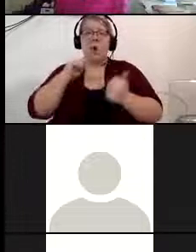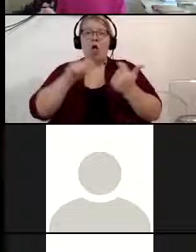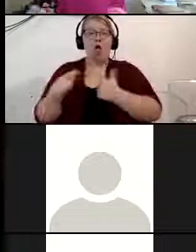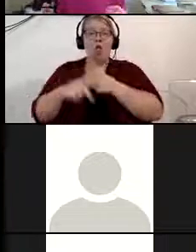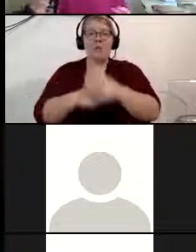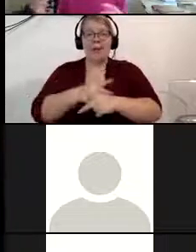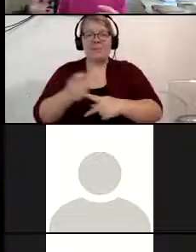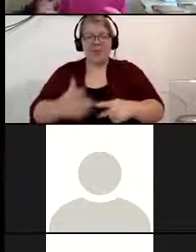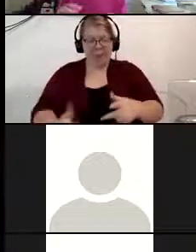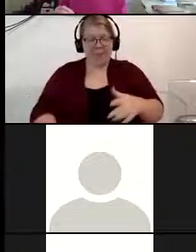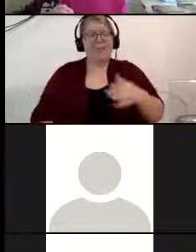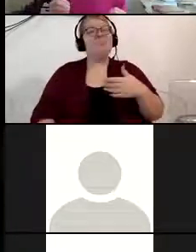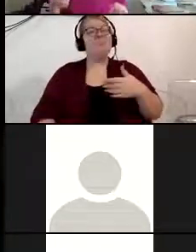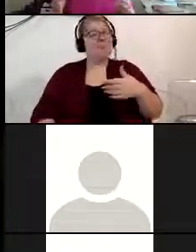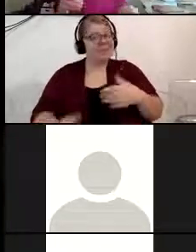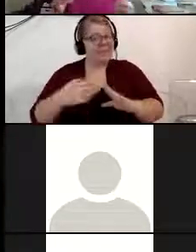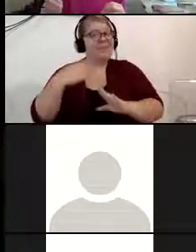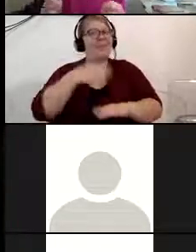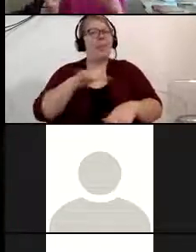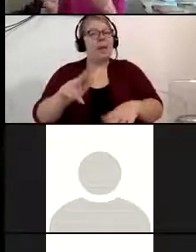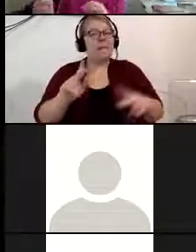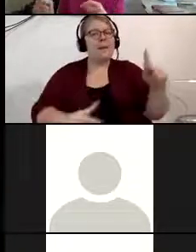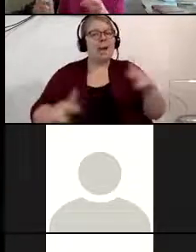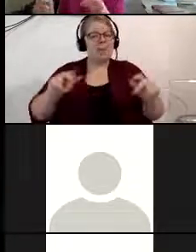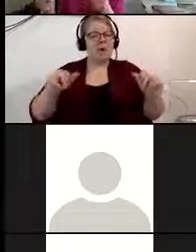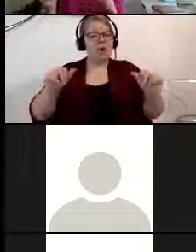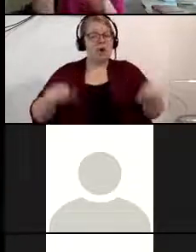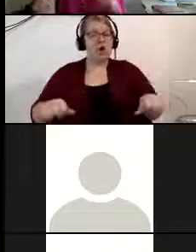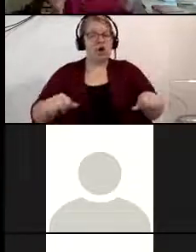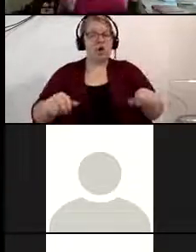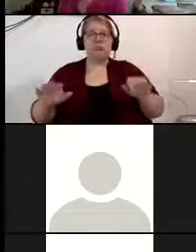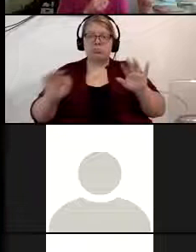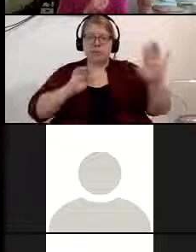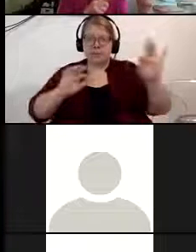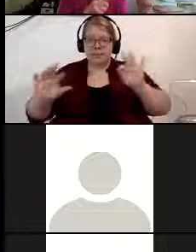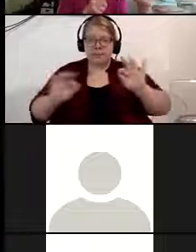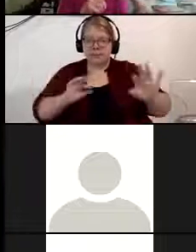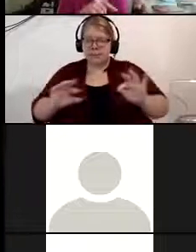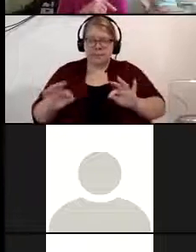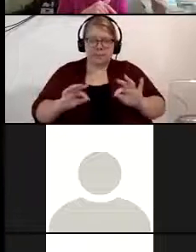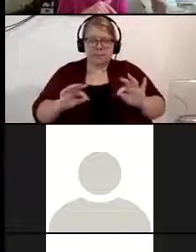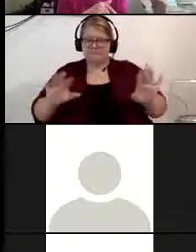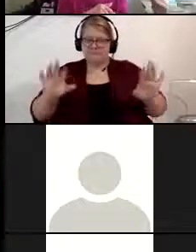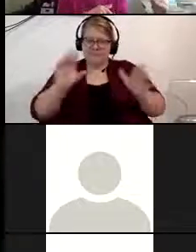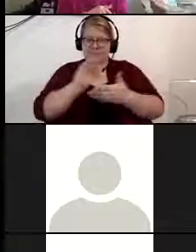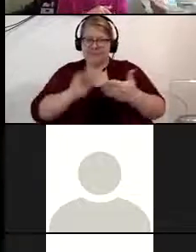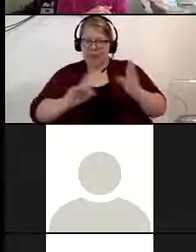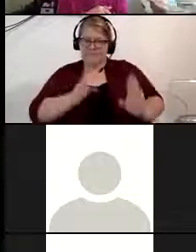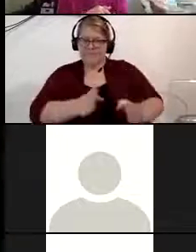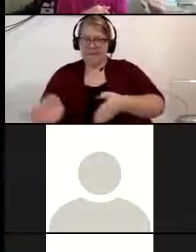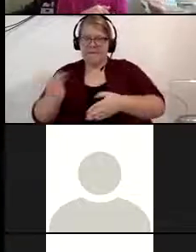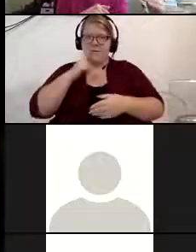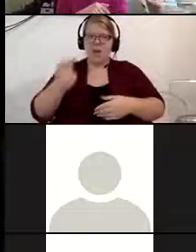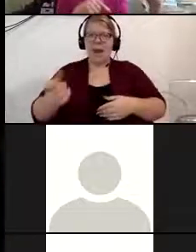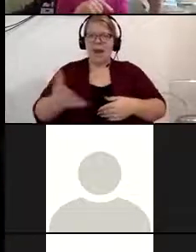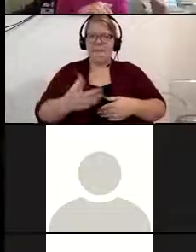and found that not only could people pretty well pick which made the most sense for them based on gambling